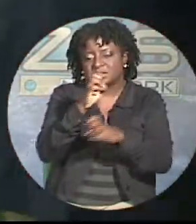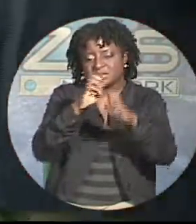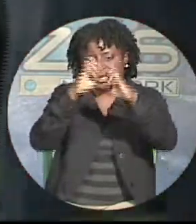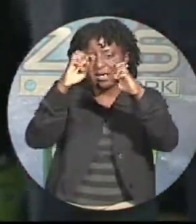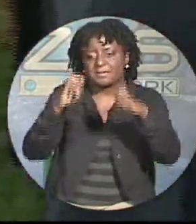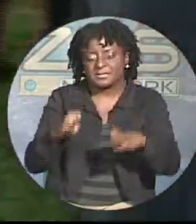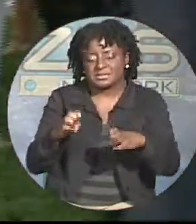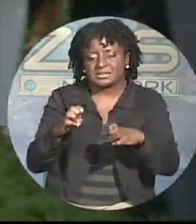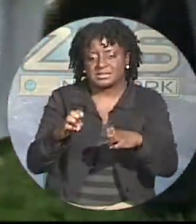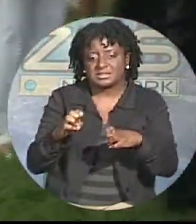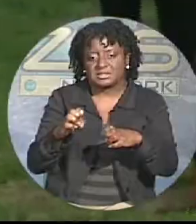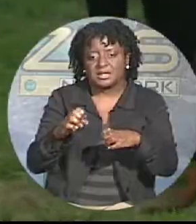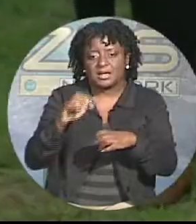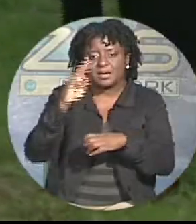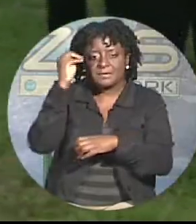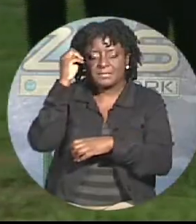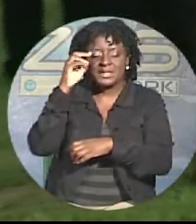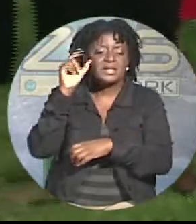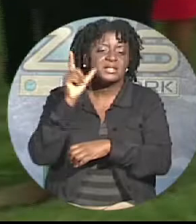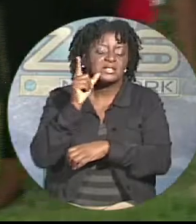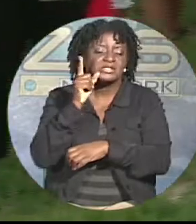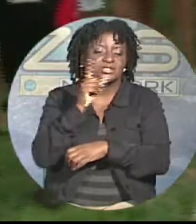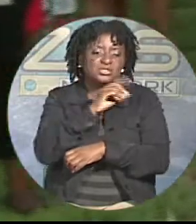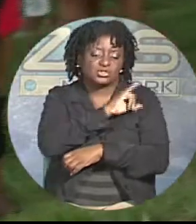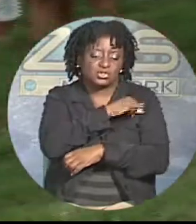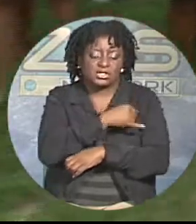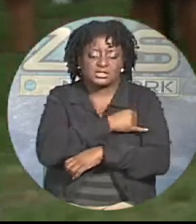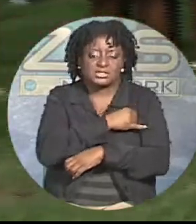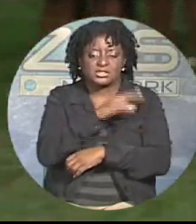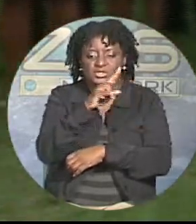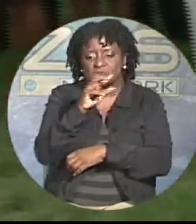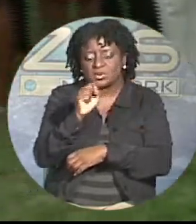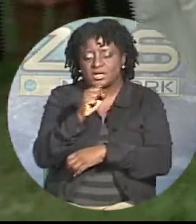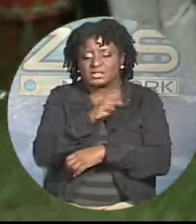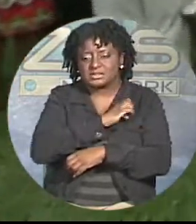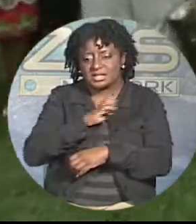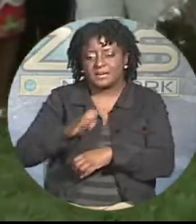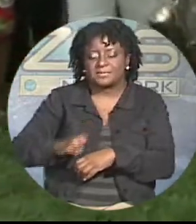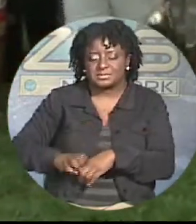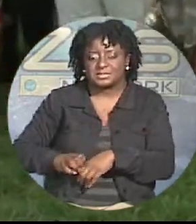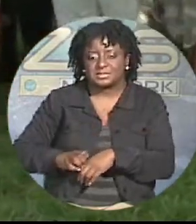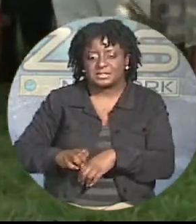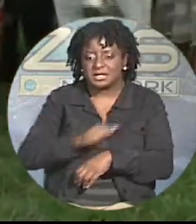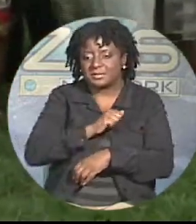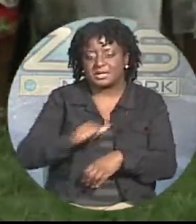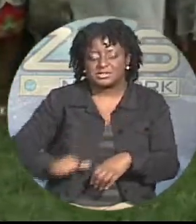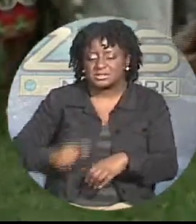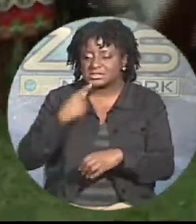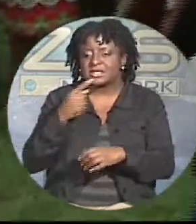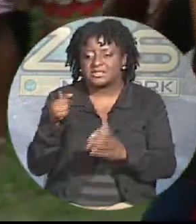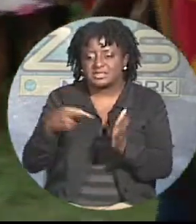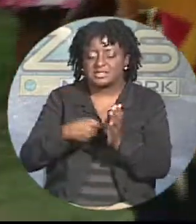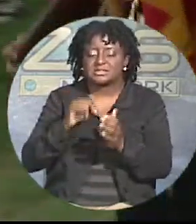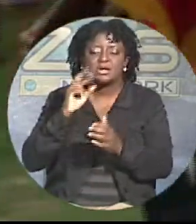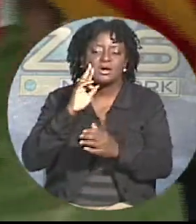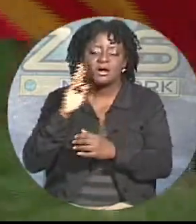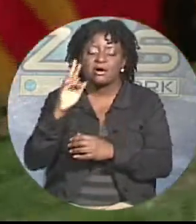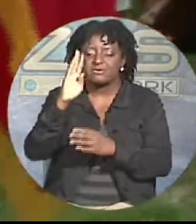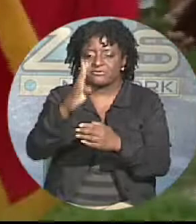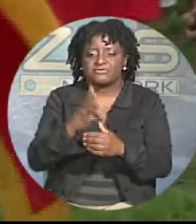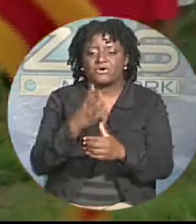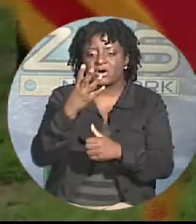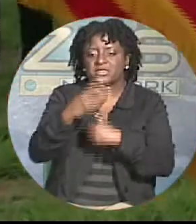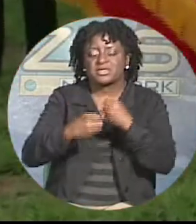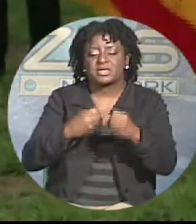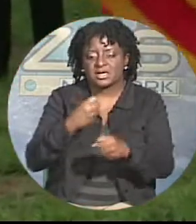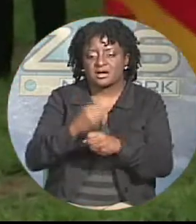d'Affaires Lisa Johnson says this is her fourth independence representing her country in the Bahamas, and she has come to appreciate the partnership